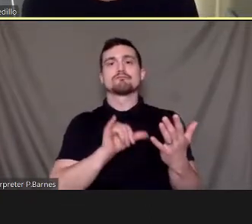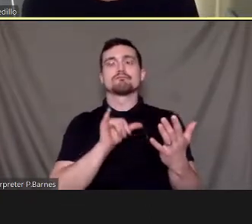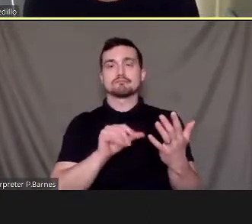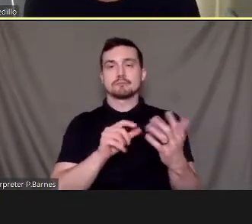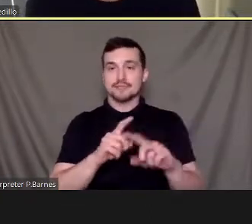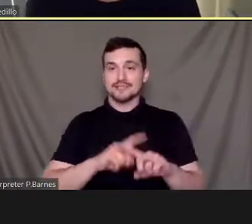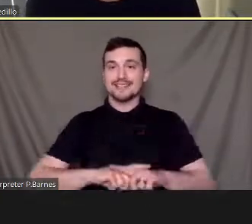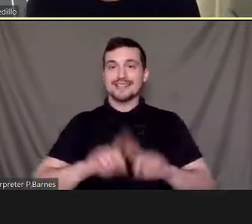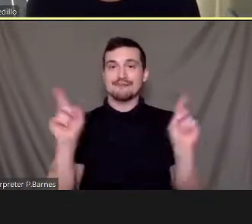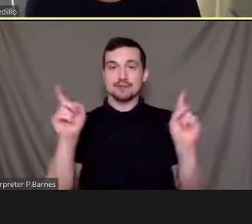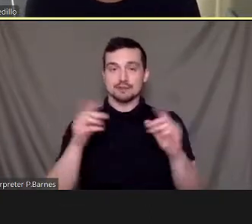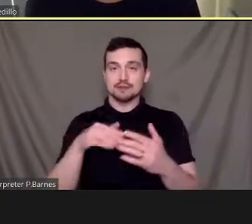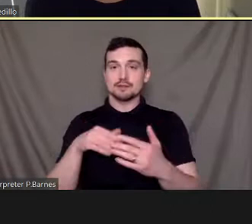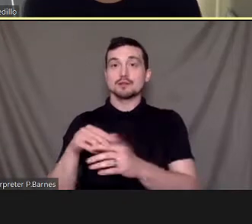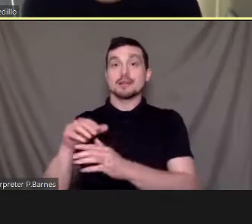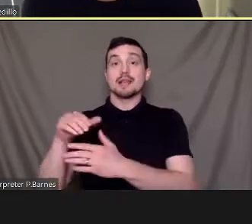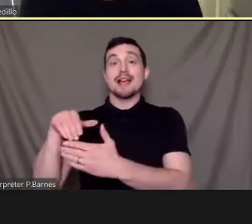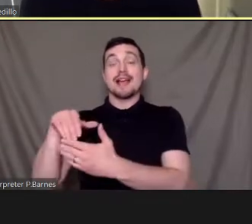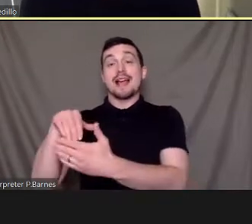access to information and access to learning.